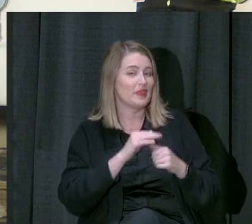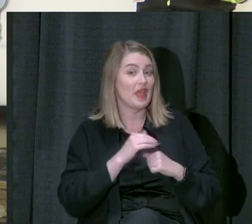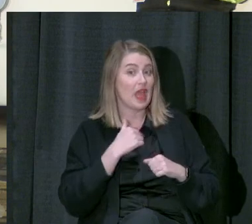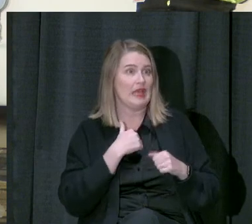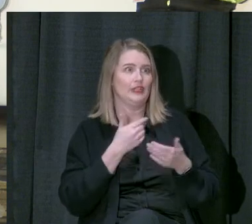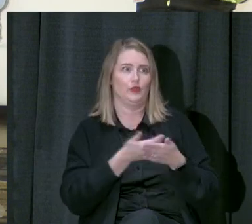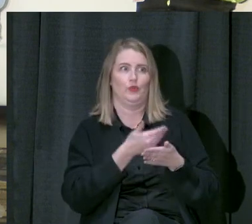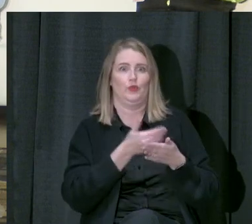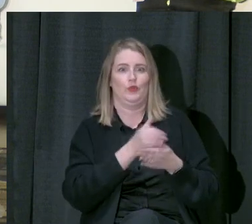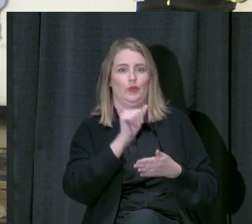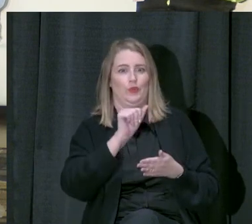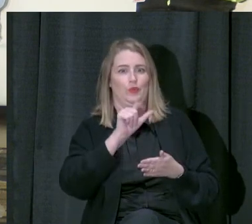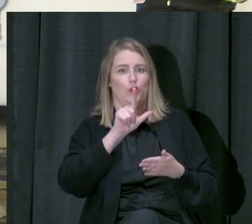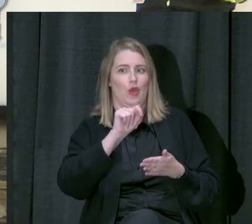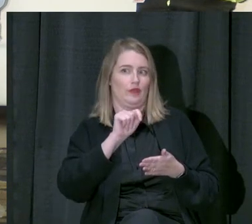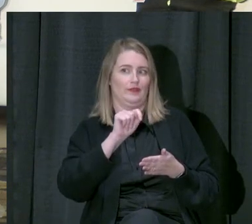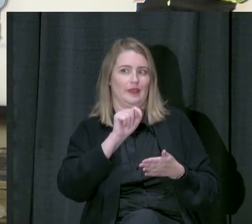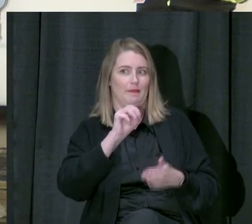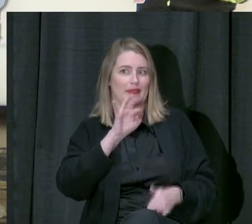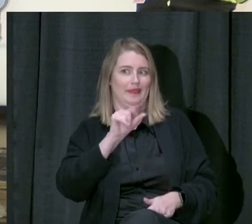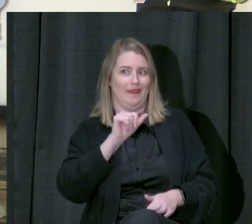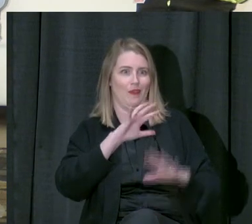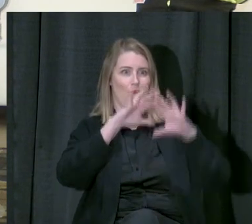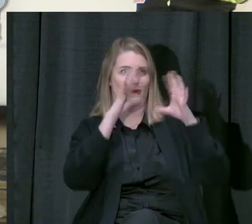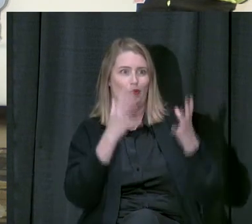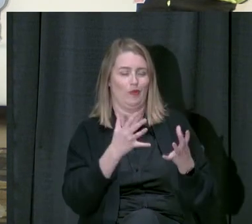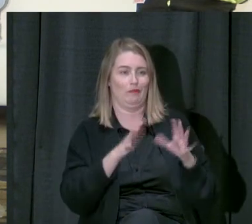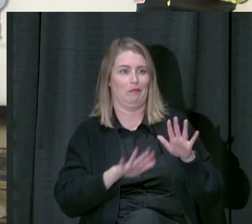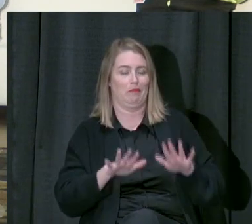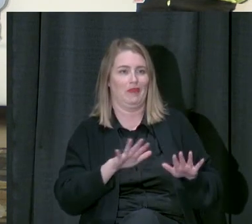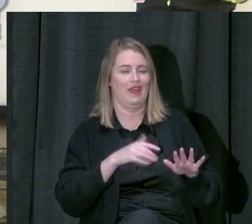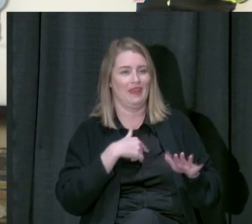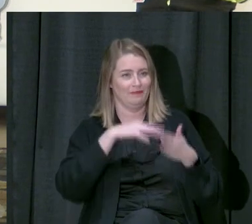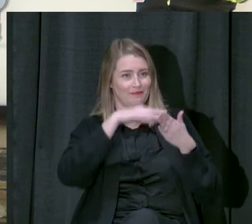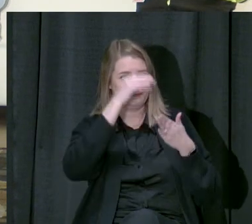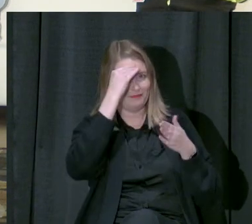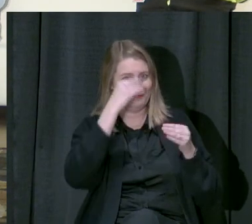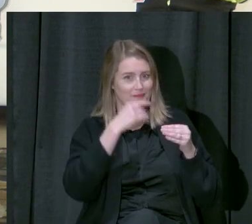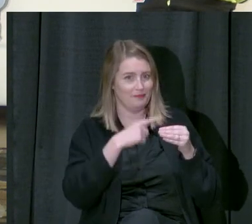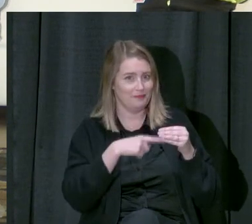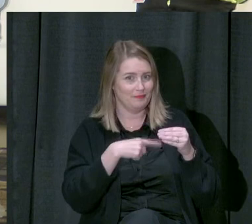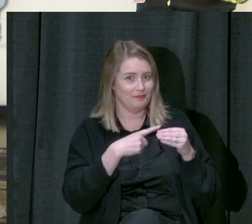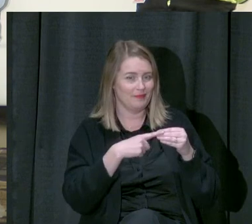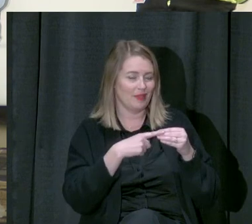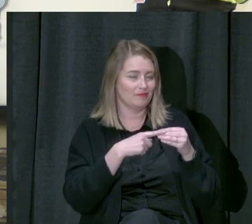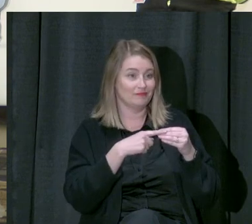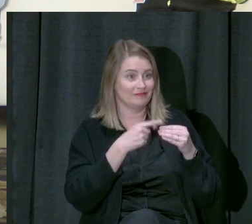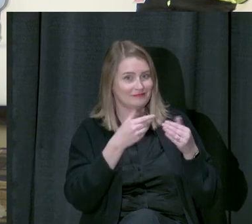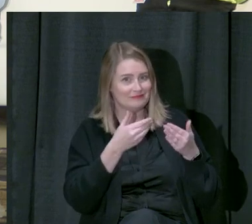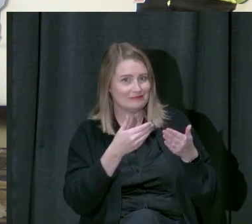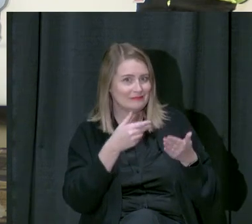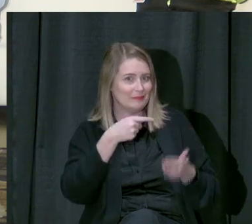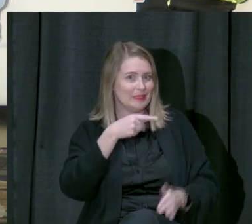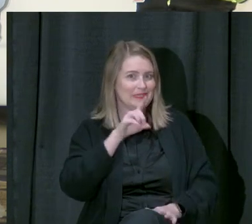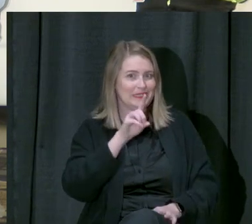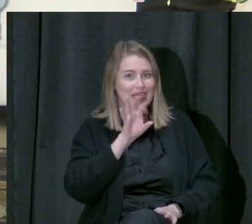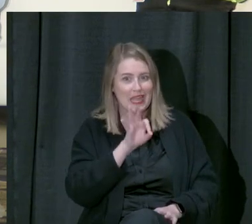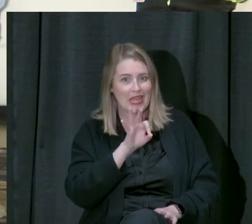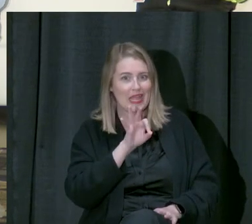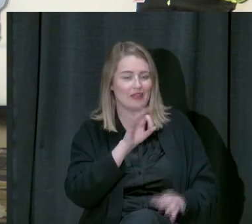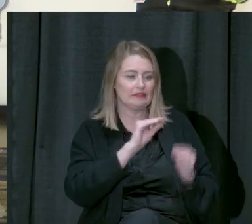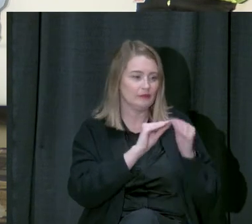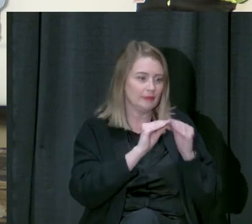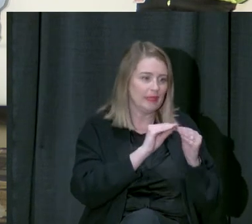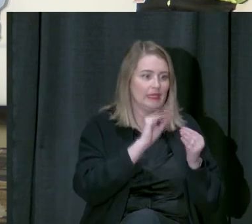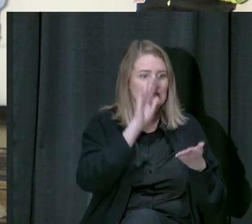to the alt media world, and so I'm learning about the all of this PDF remediation and